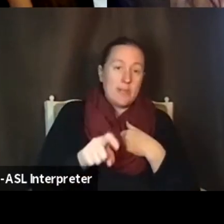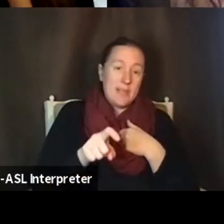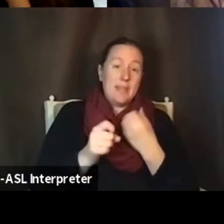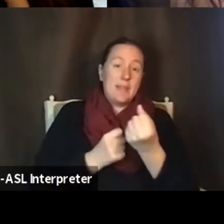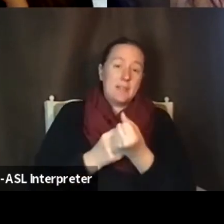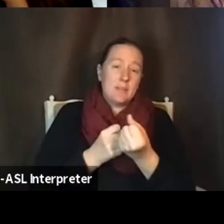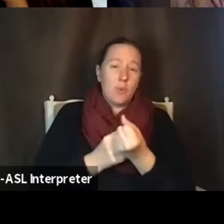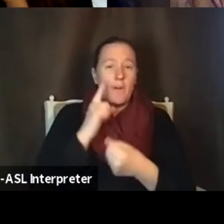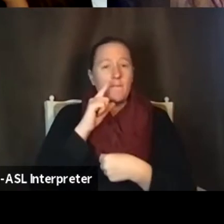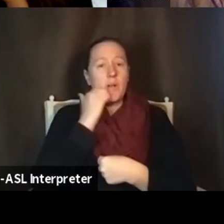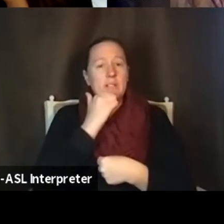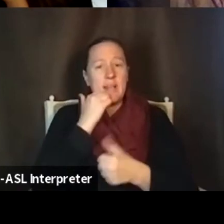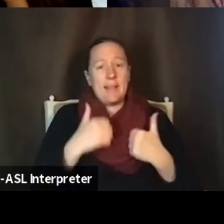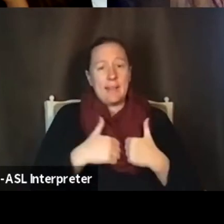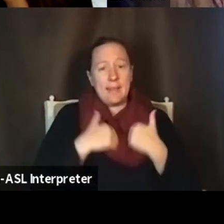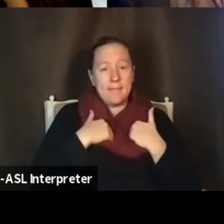So housing